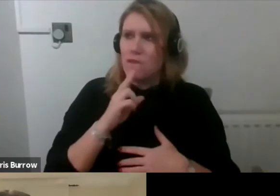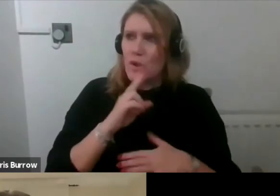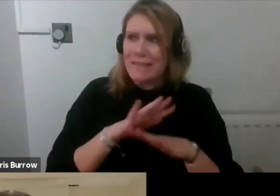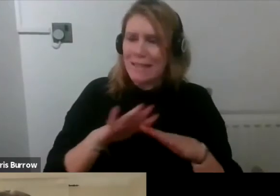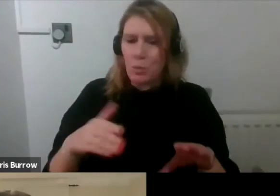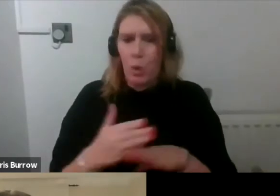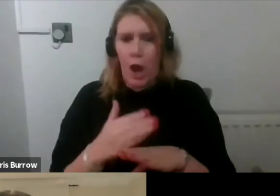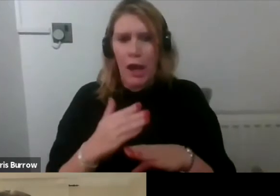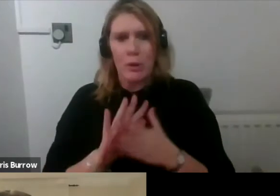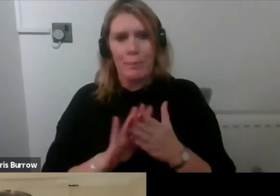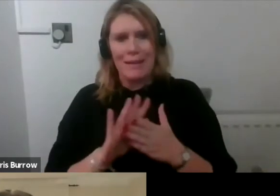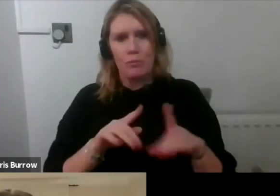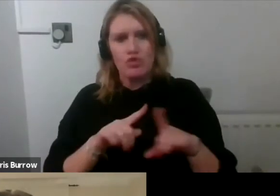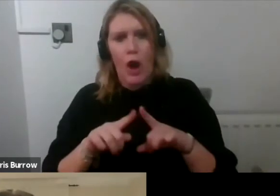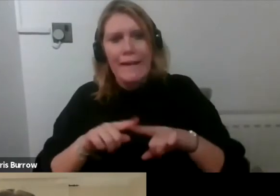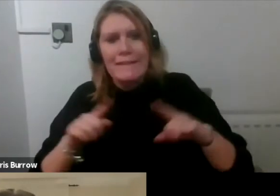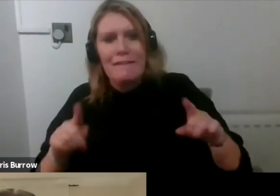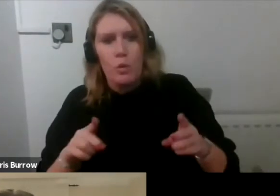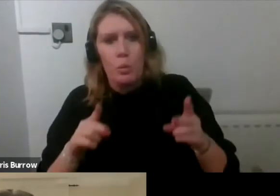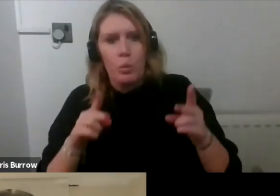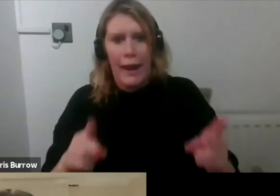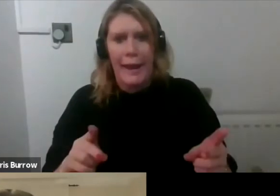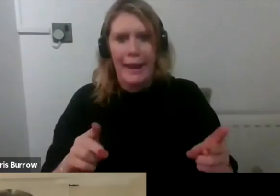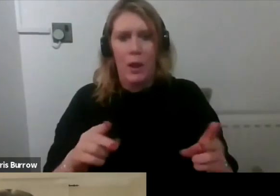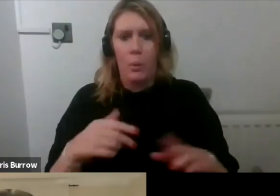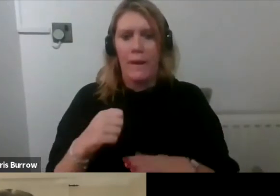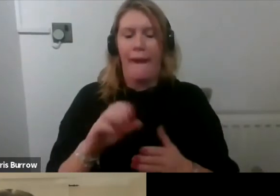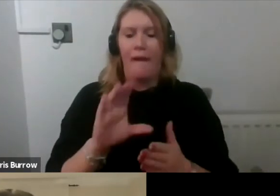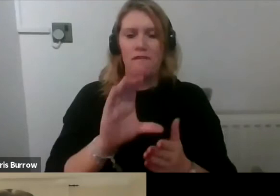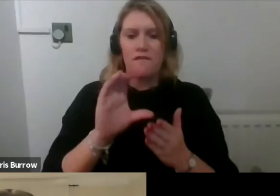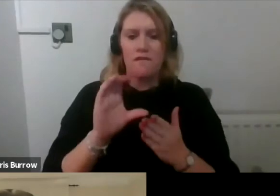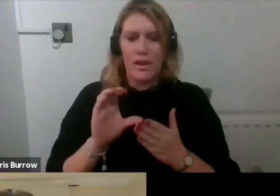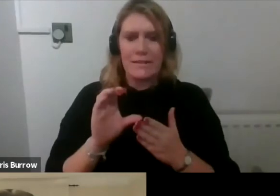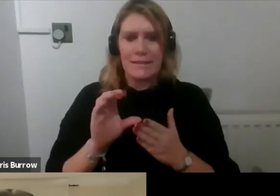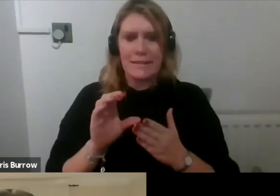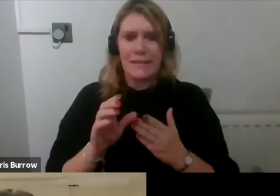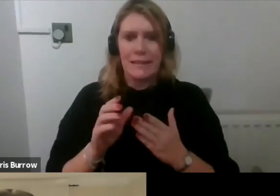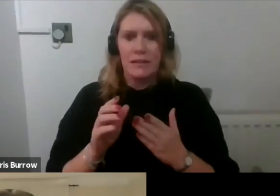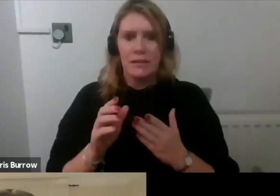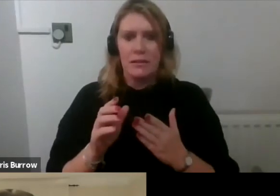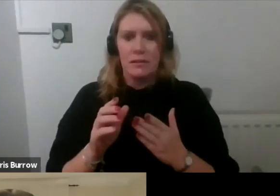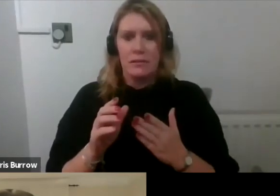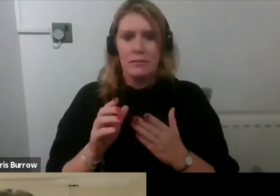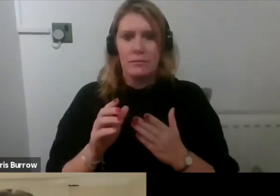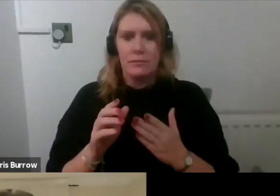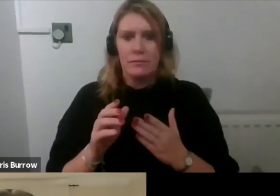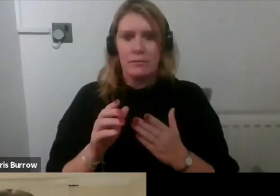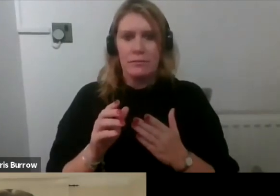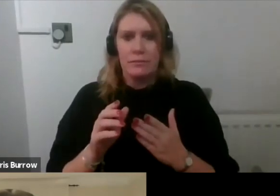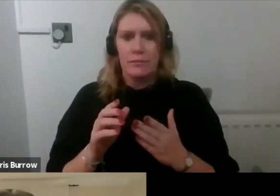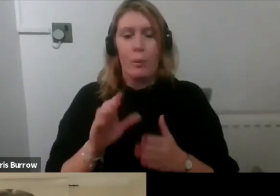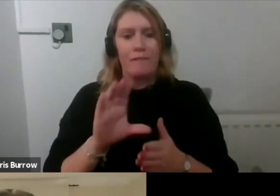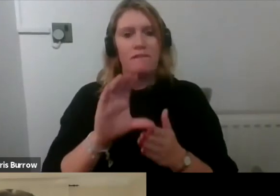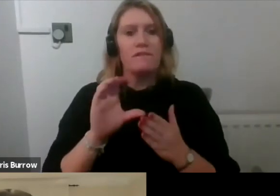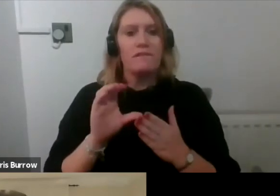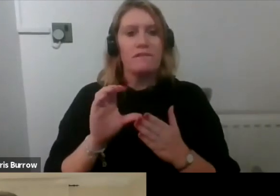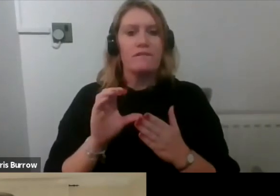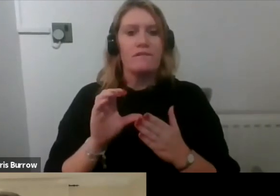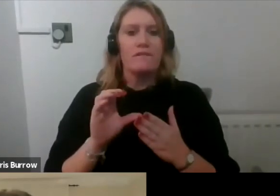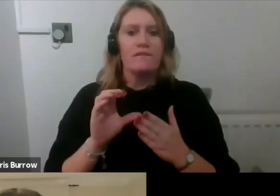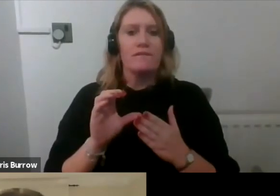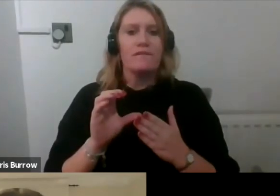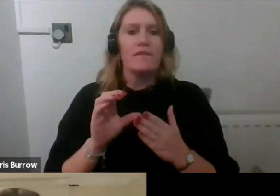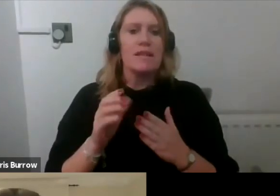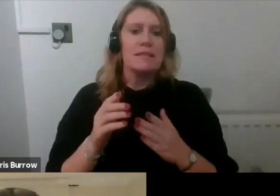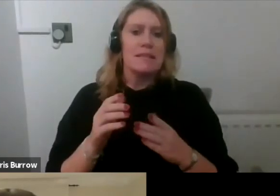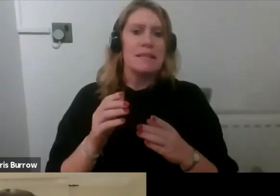to try it again. We had funding sessions earlier, and in some ways, I feel in some ways, the